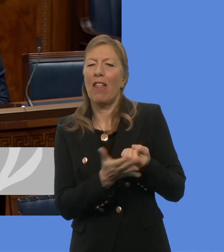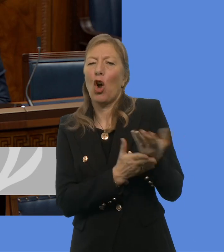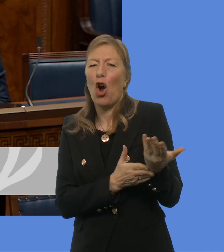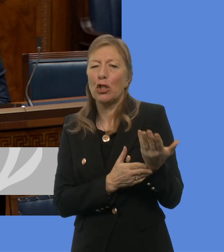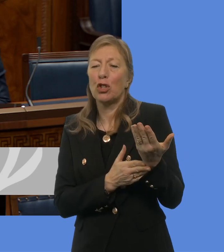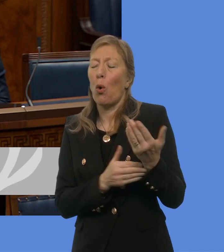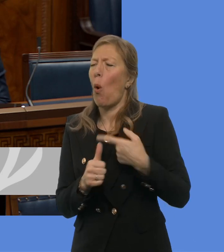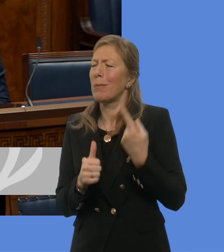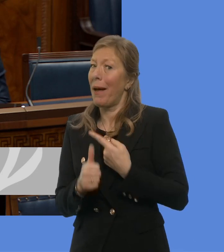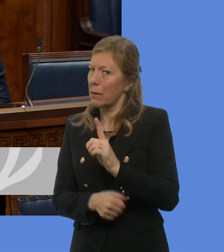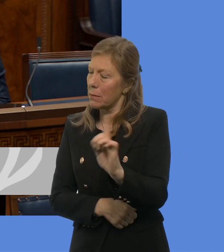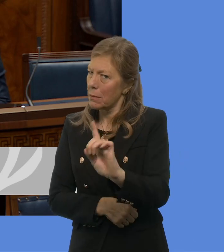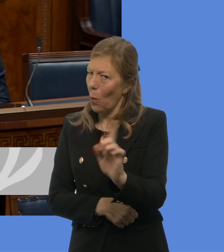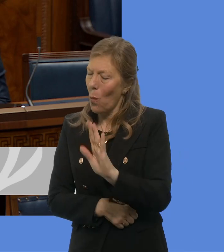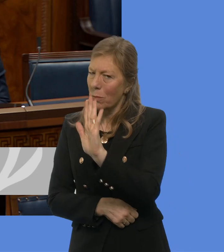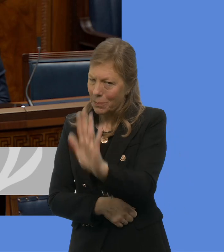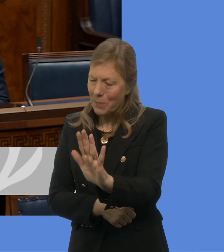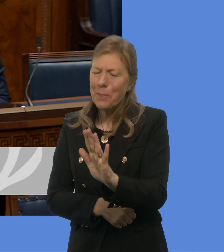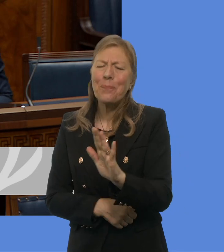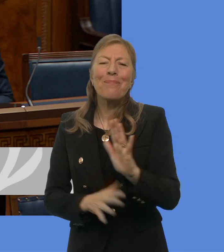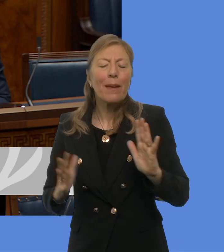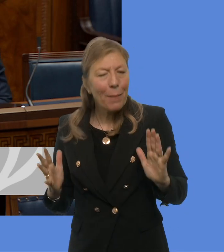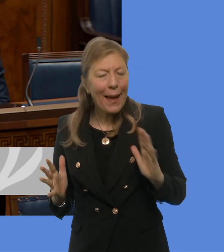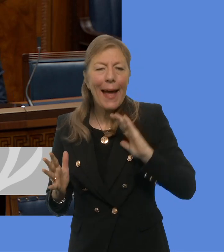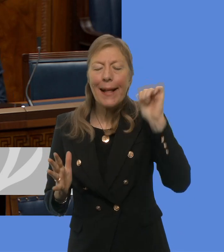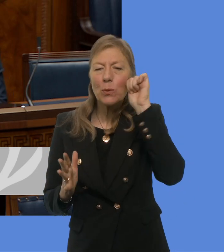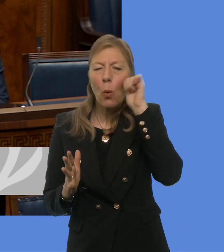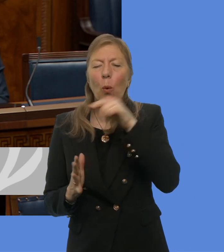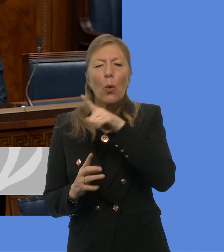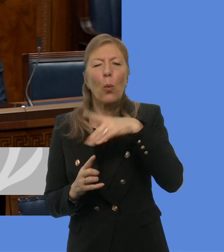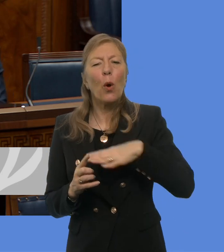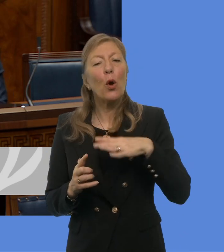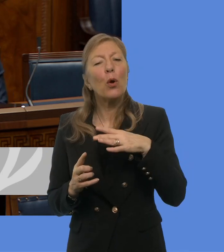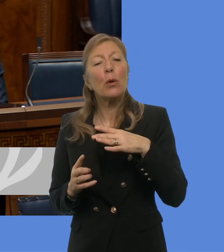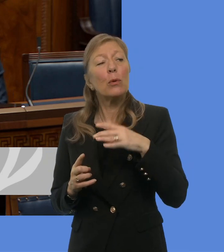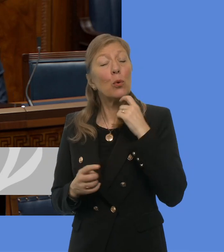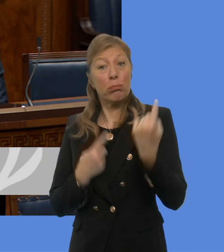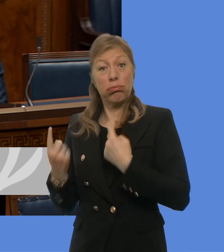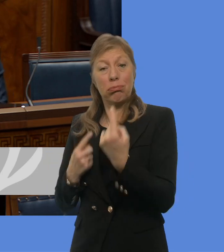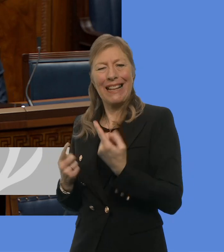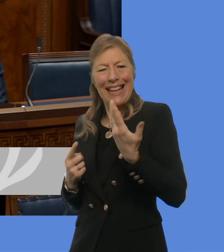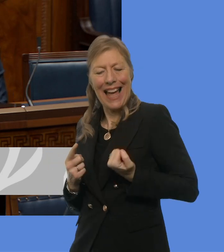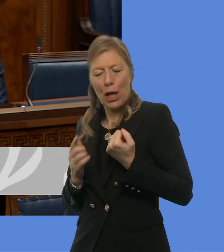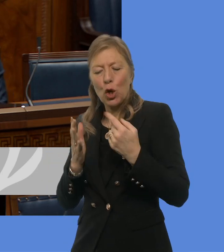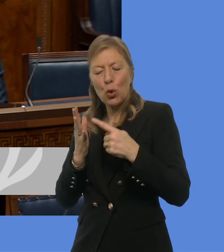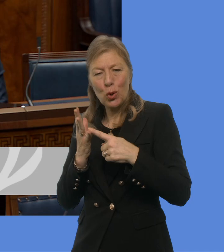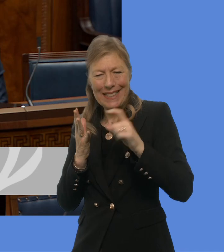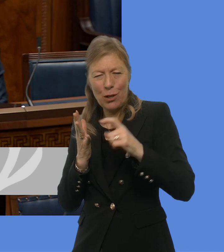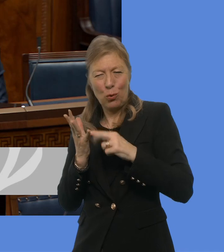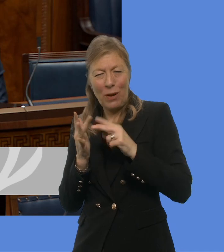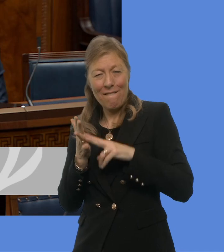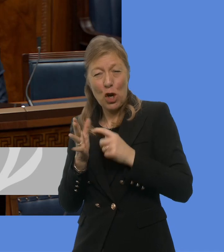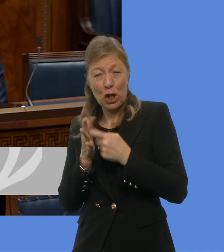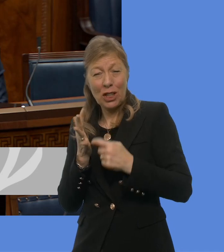consultation on the proposed eligibility criteria for passporting UC recipients has launched as of